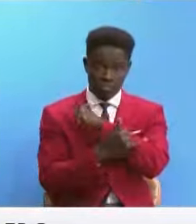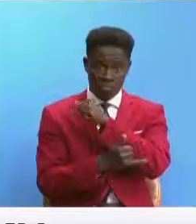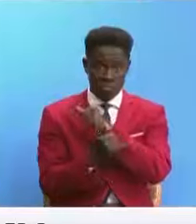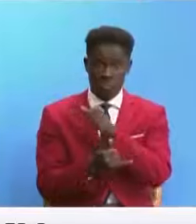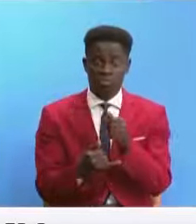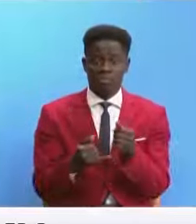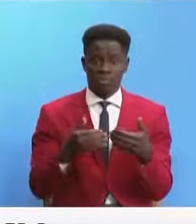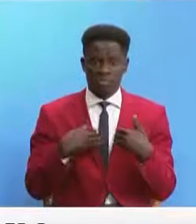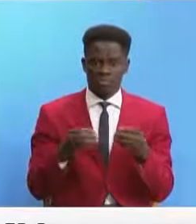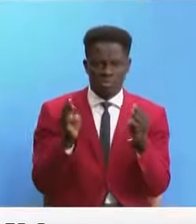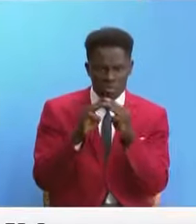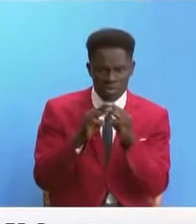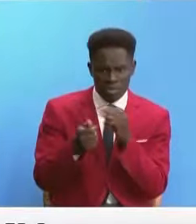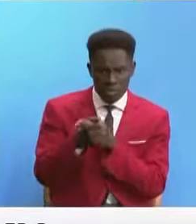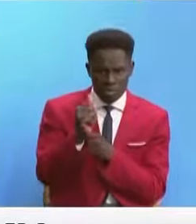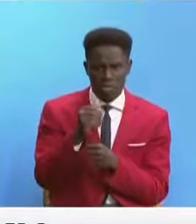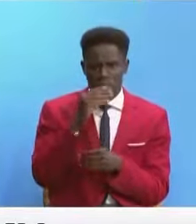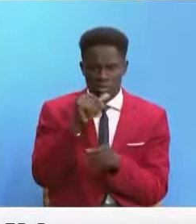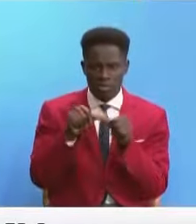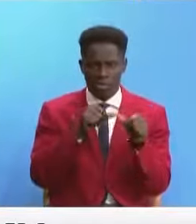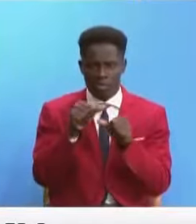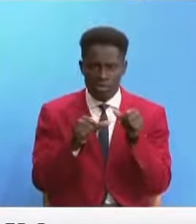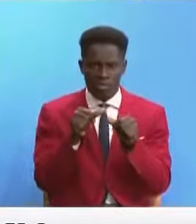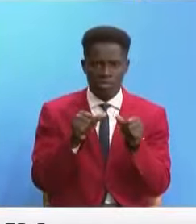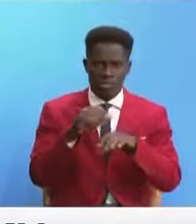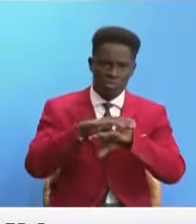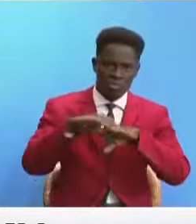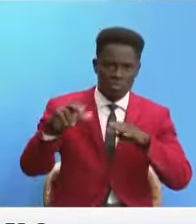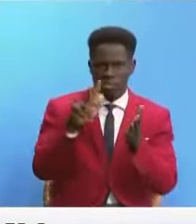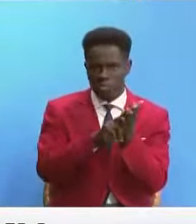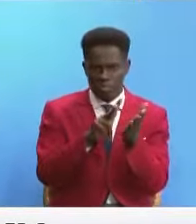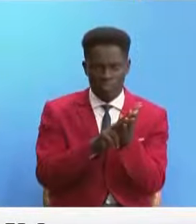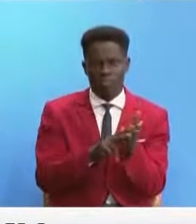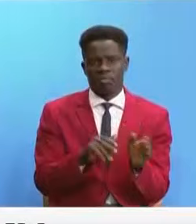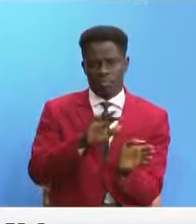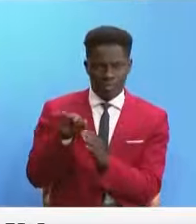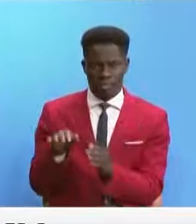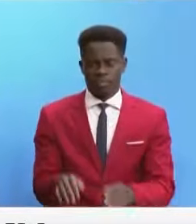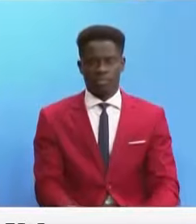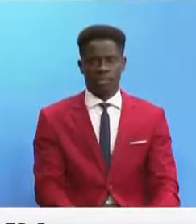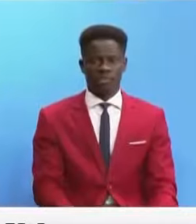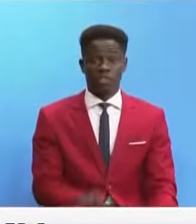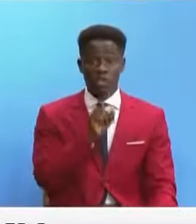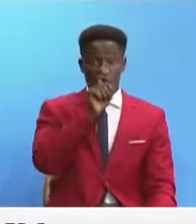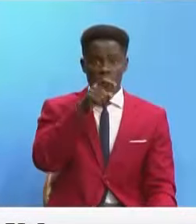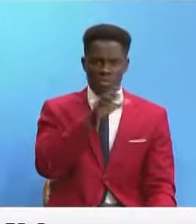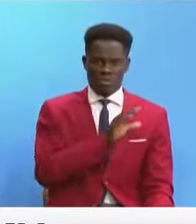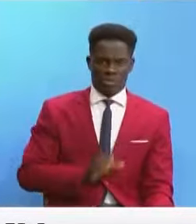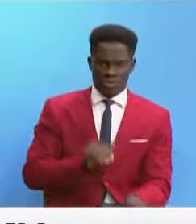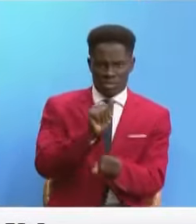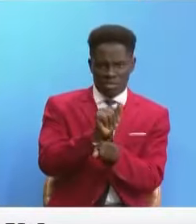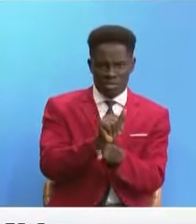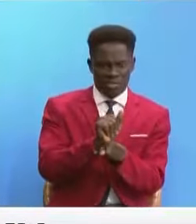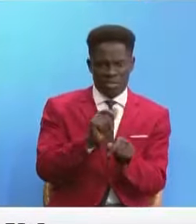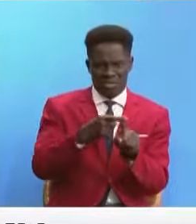Government has commended Finsbury Insurance Limited for committing to inject $30 million United States dollars into the